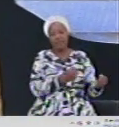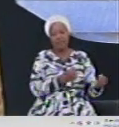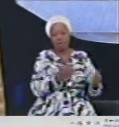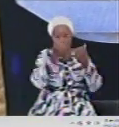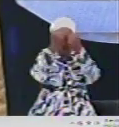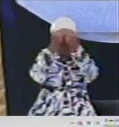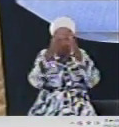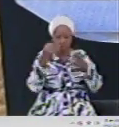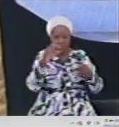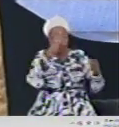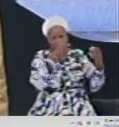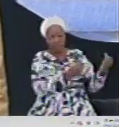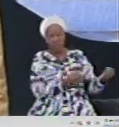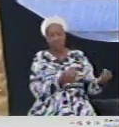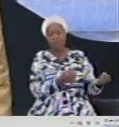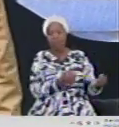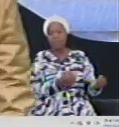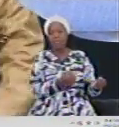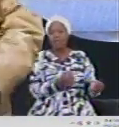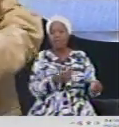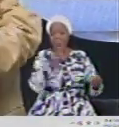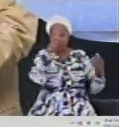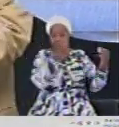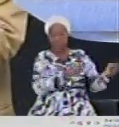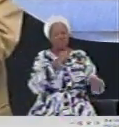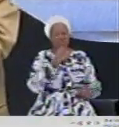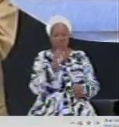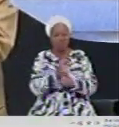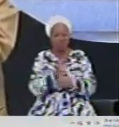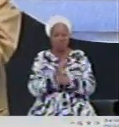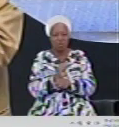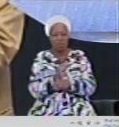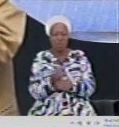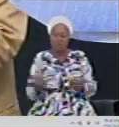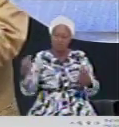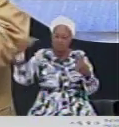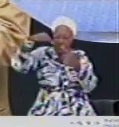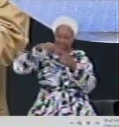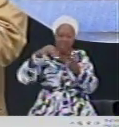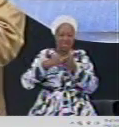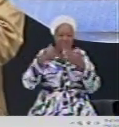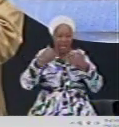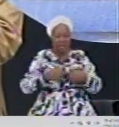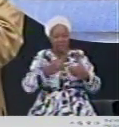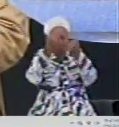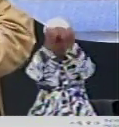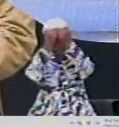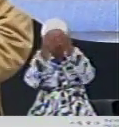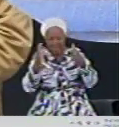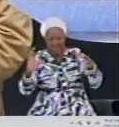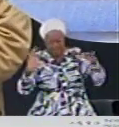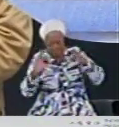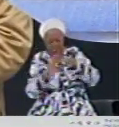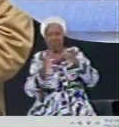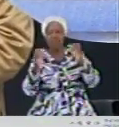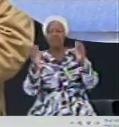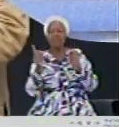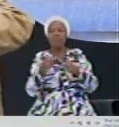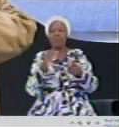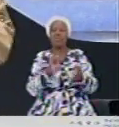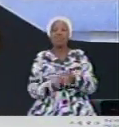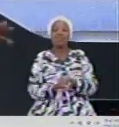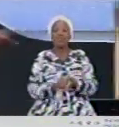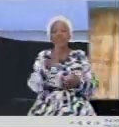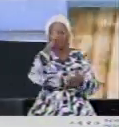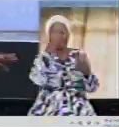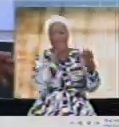faith. Faith will not work except it has obedience incorporated into that faith.